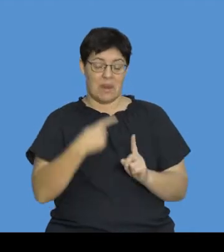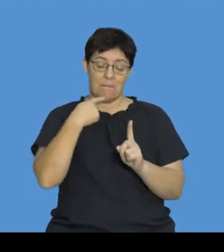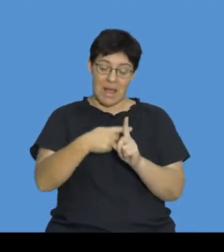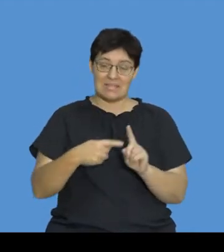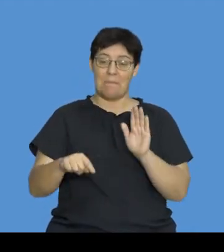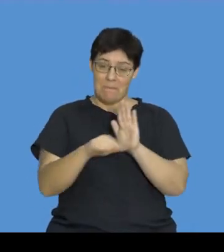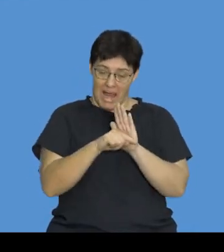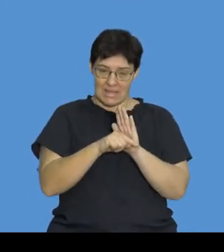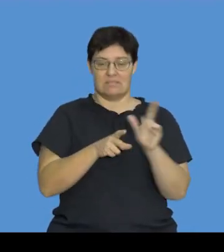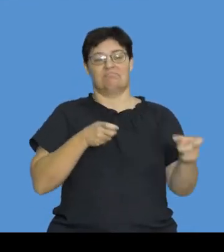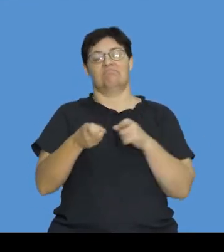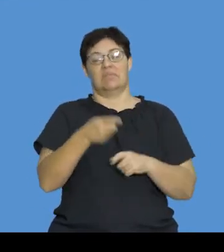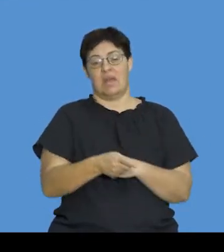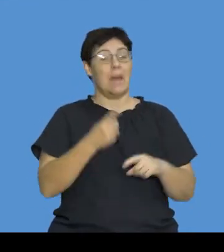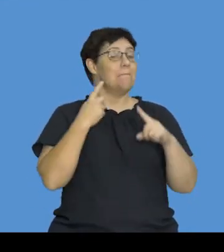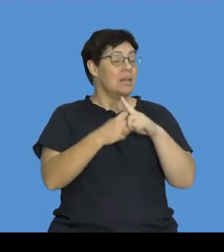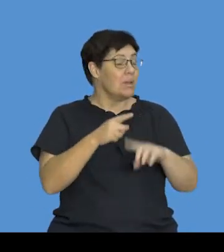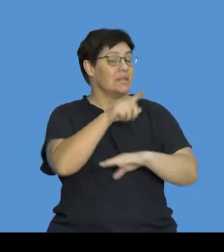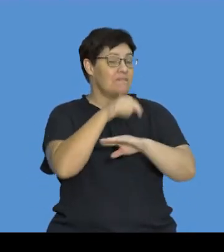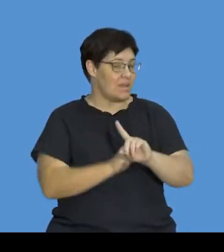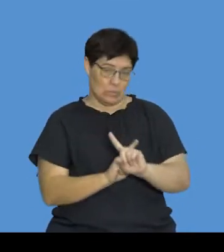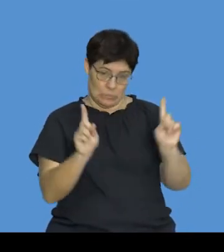and minus, not multiply,